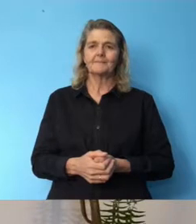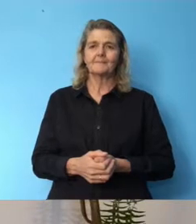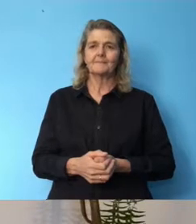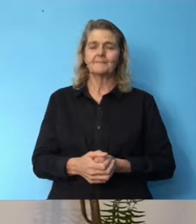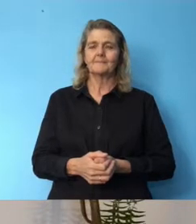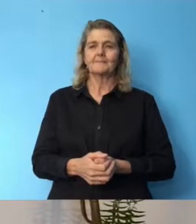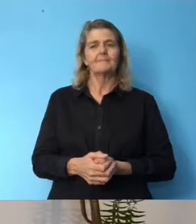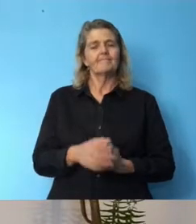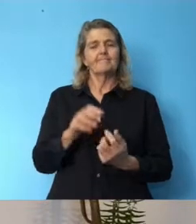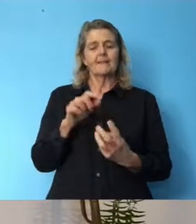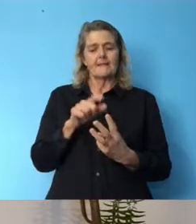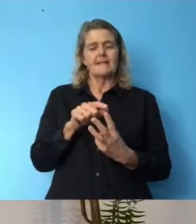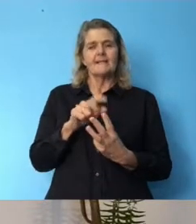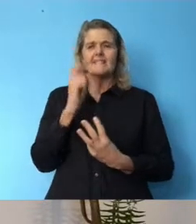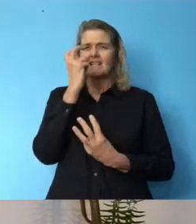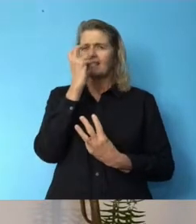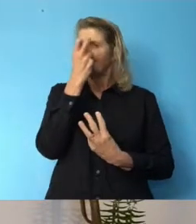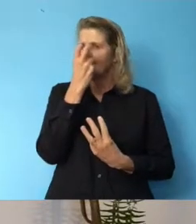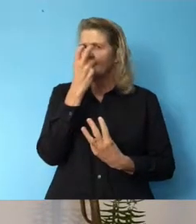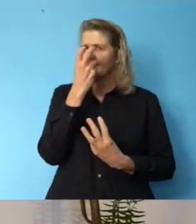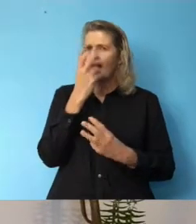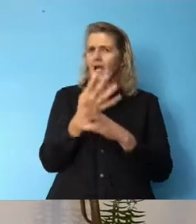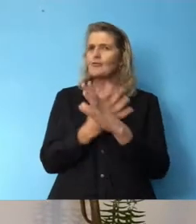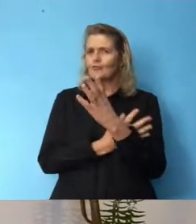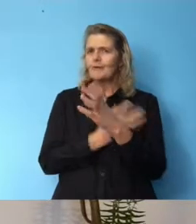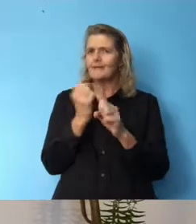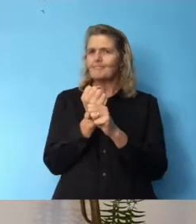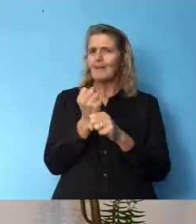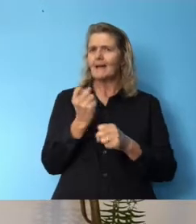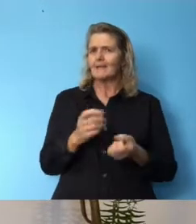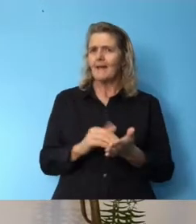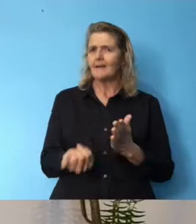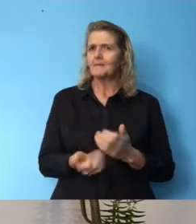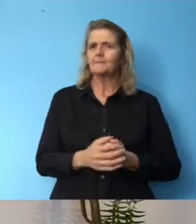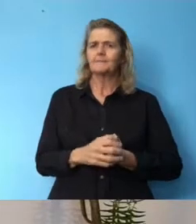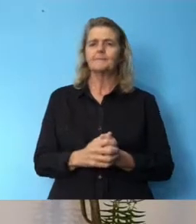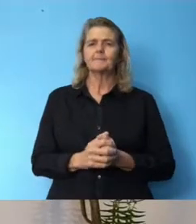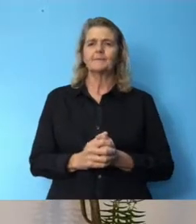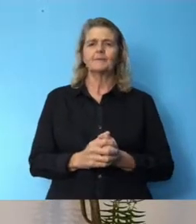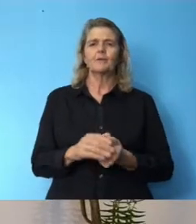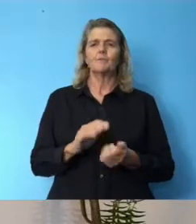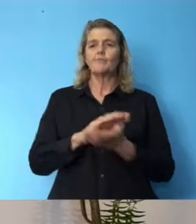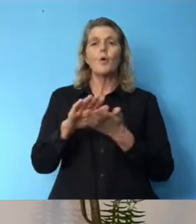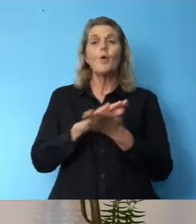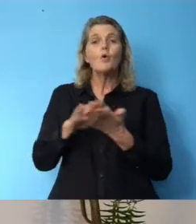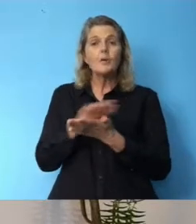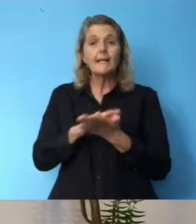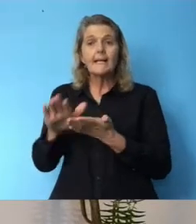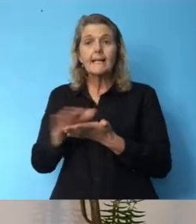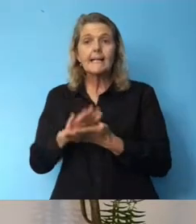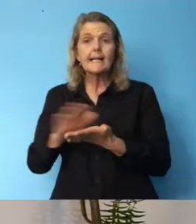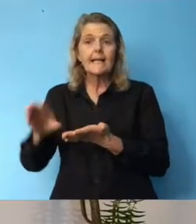And that's a really darker kind of green that we've made there. So, wash the brush.